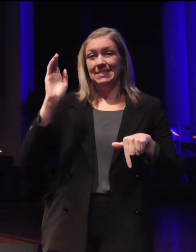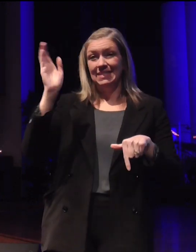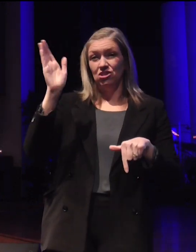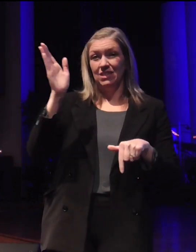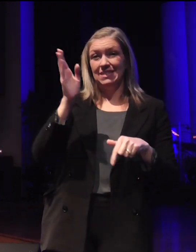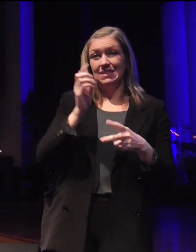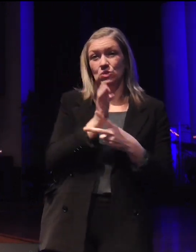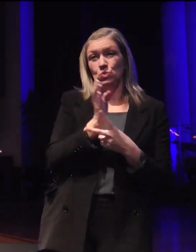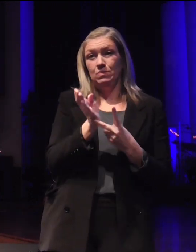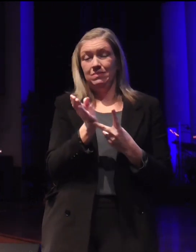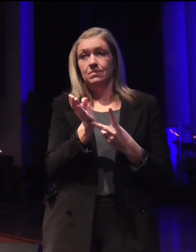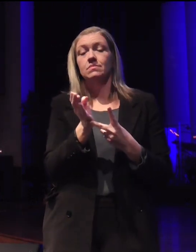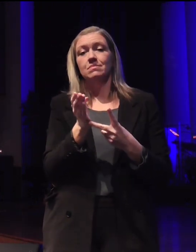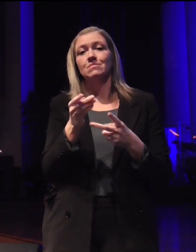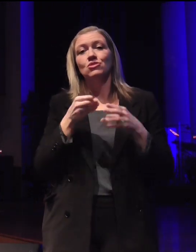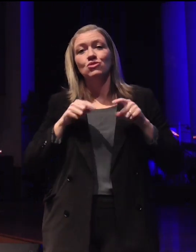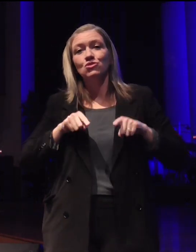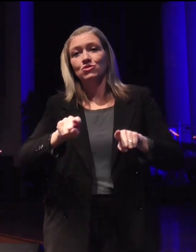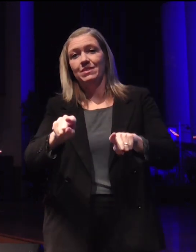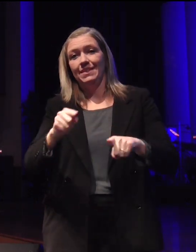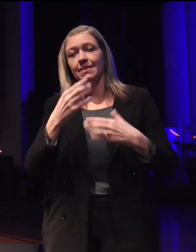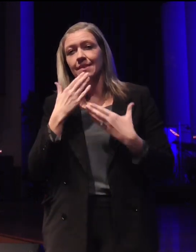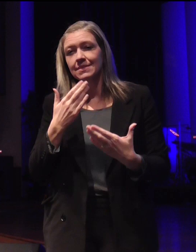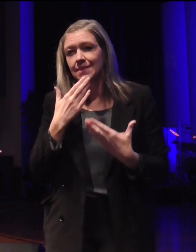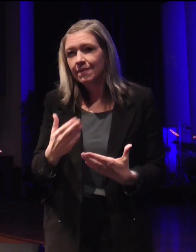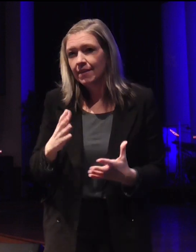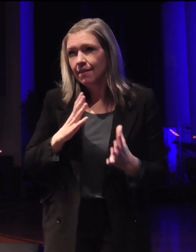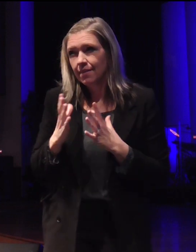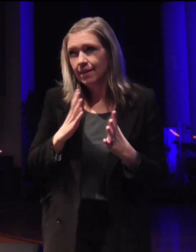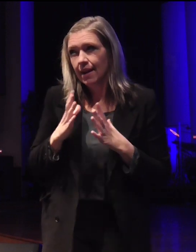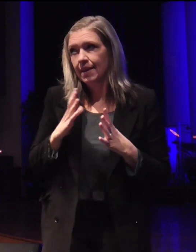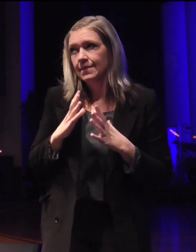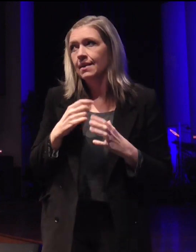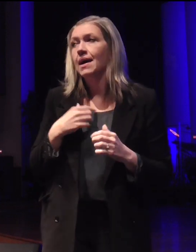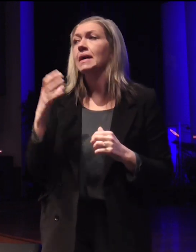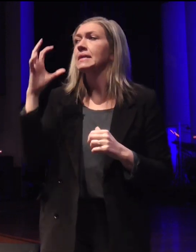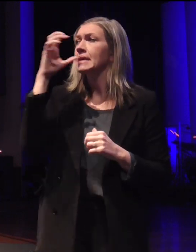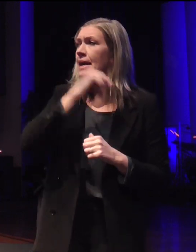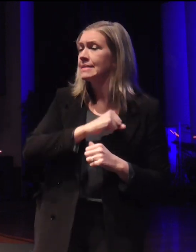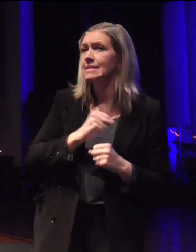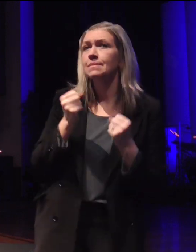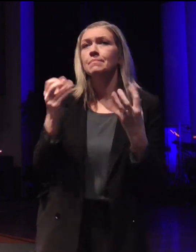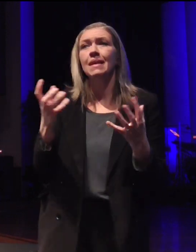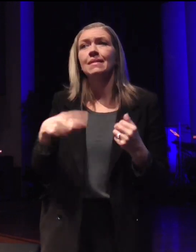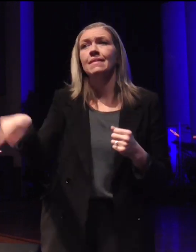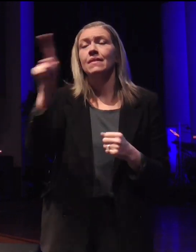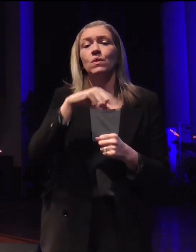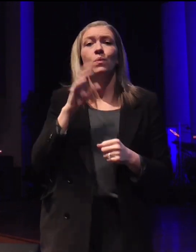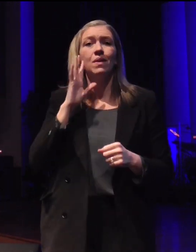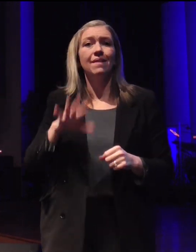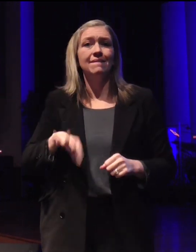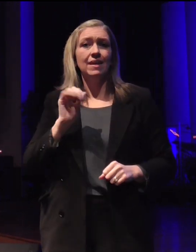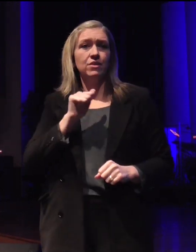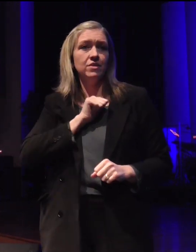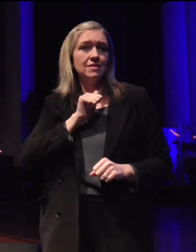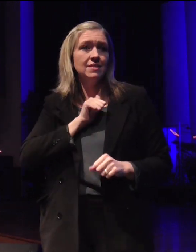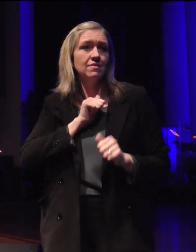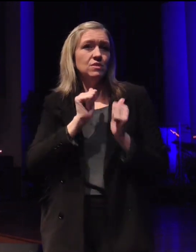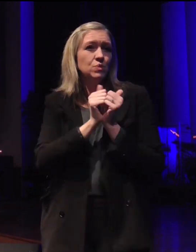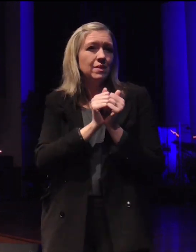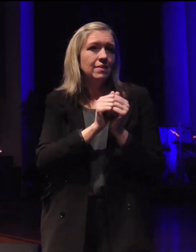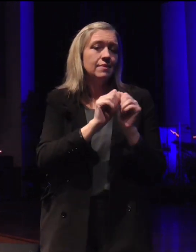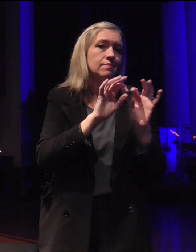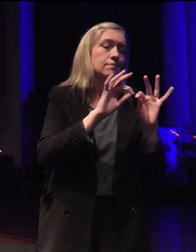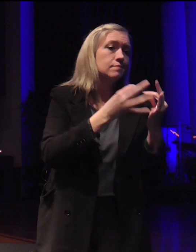series and that it bridges Thanksgiving holiday. And I'm going to guess that many of us are going to find ourselves with groups